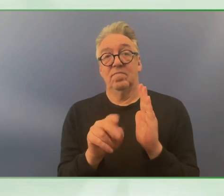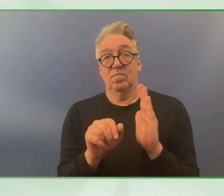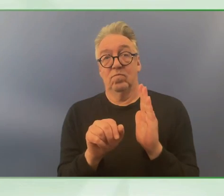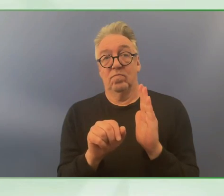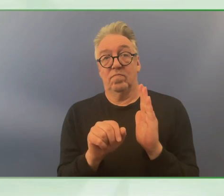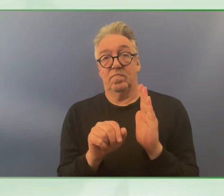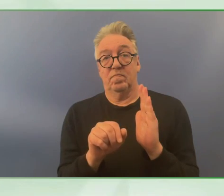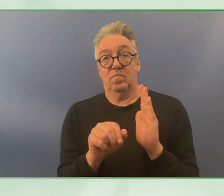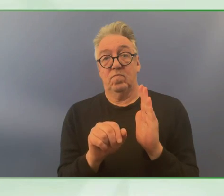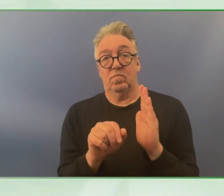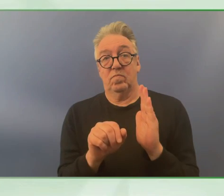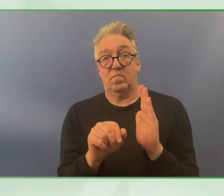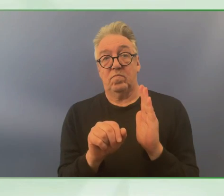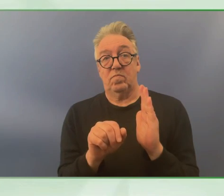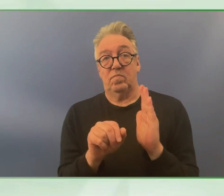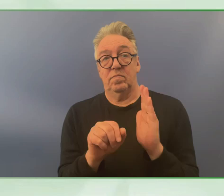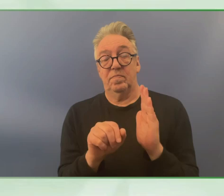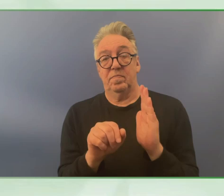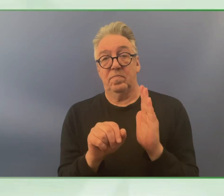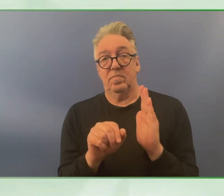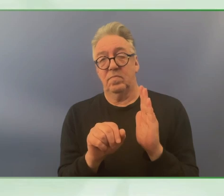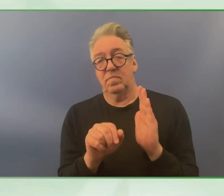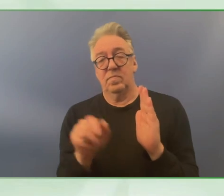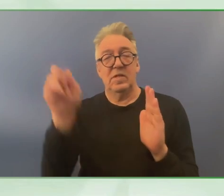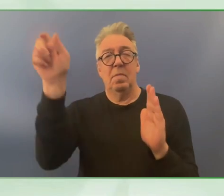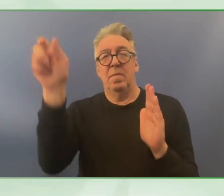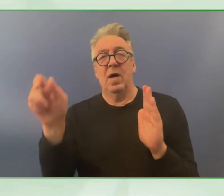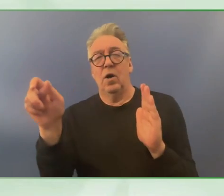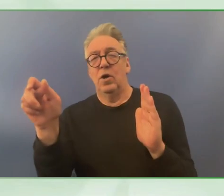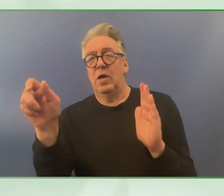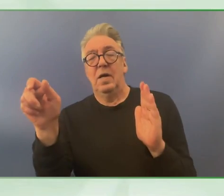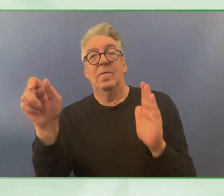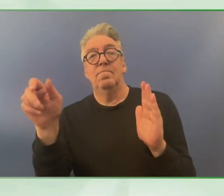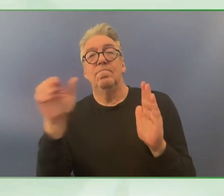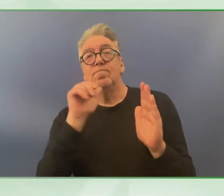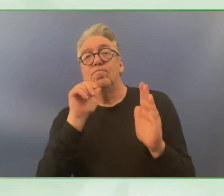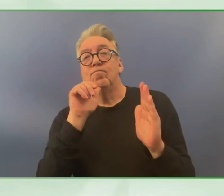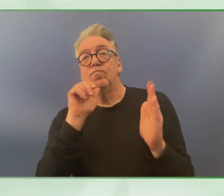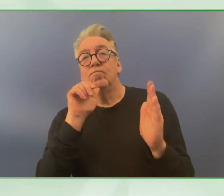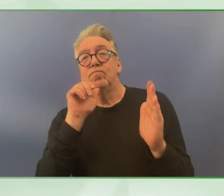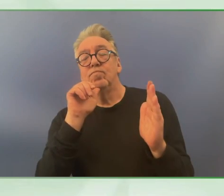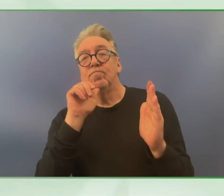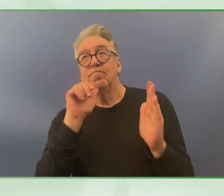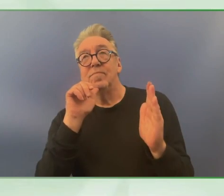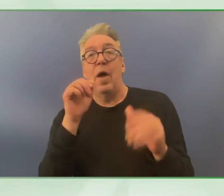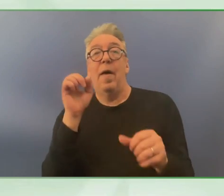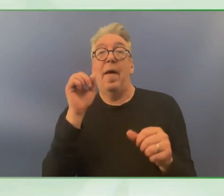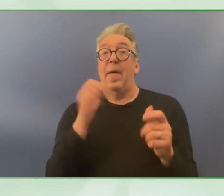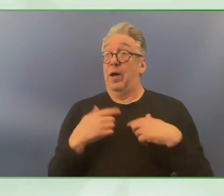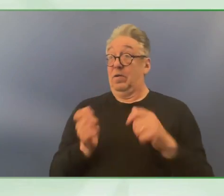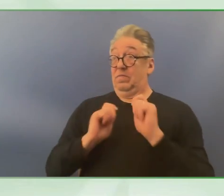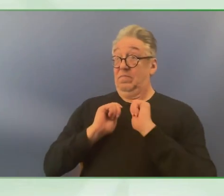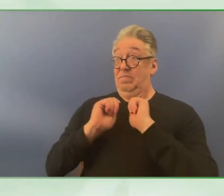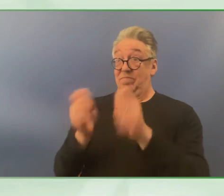language capacity is. And so maybe working with employers to understand its use. As a bilingual country that